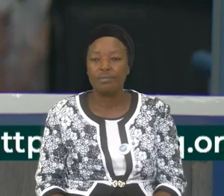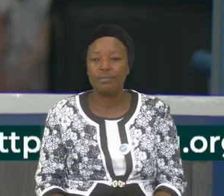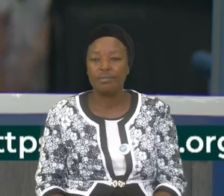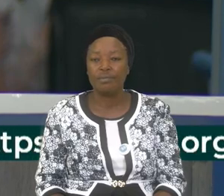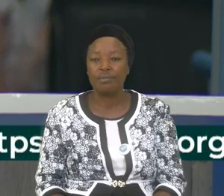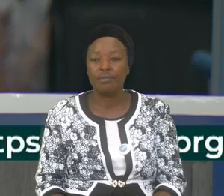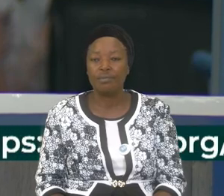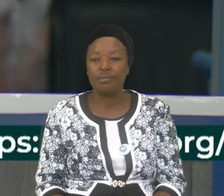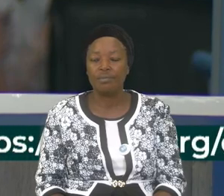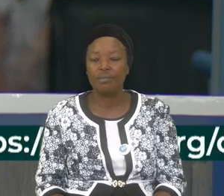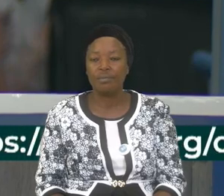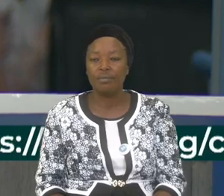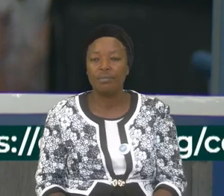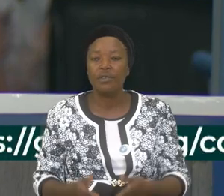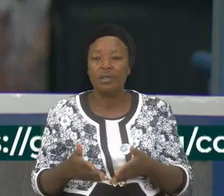to ensure that